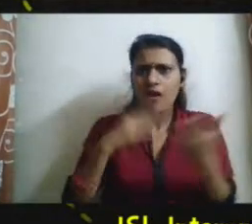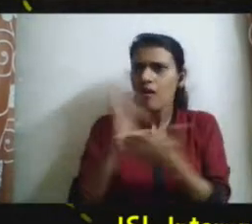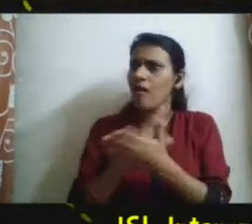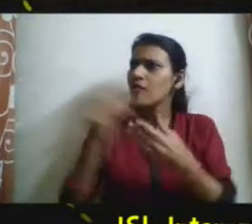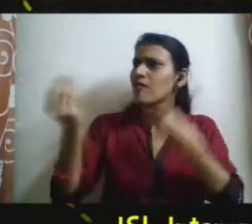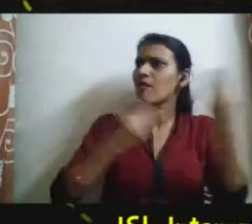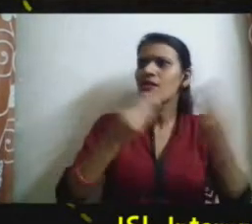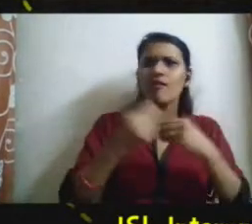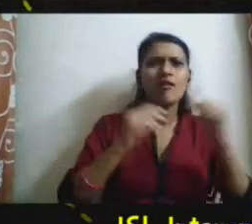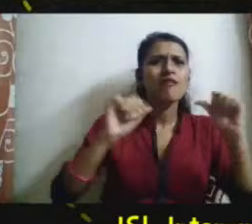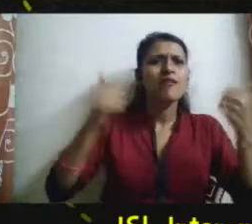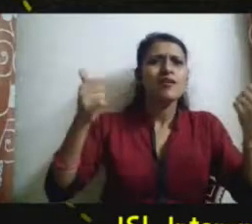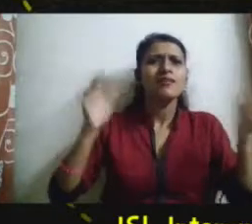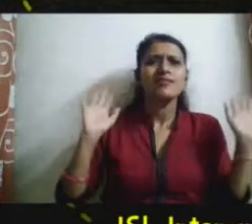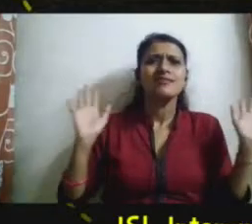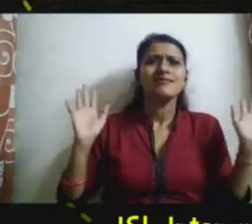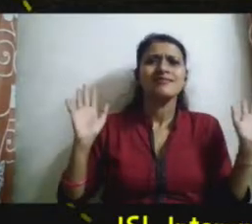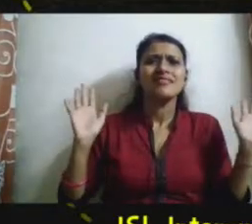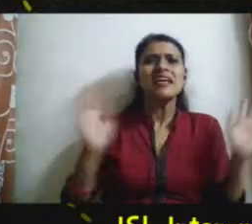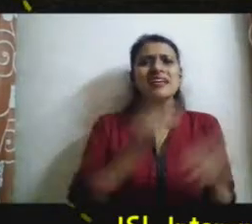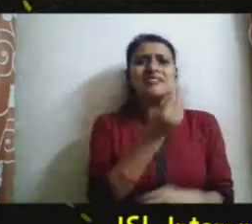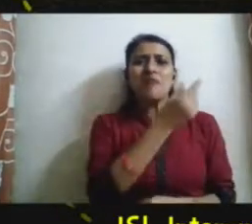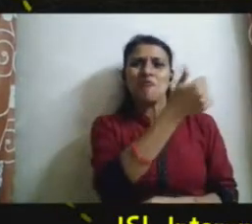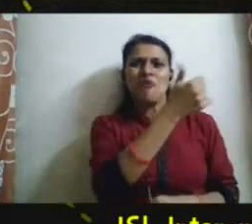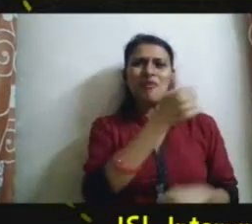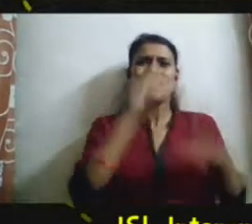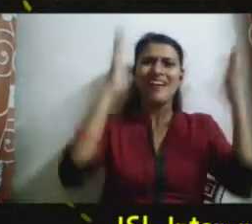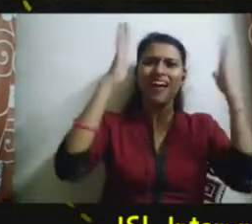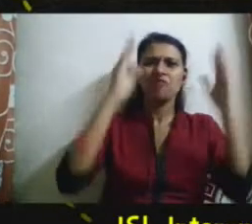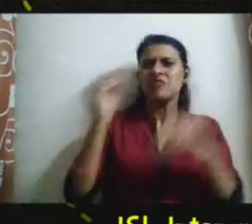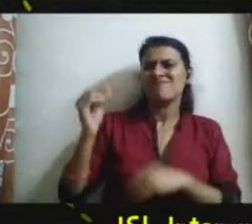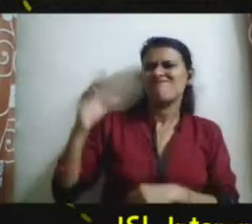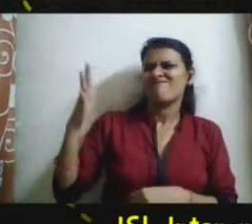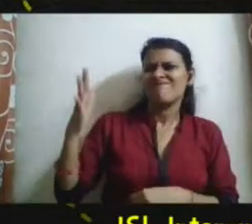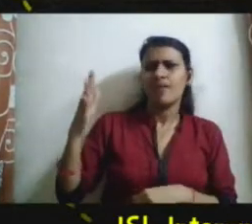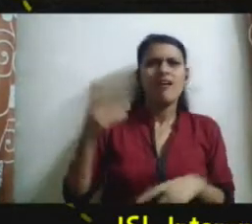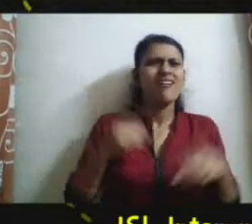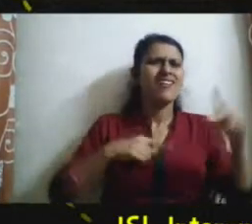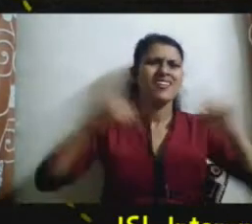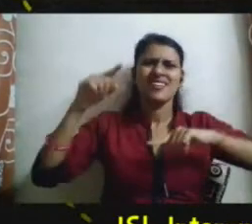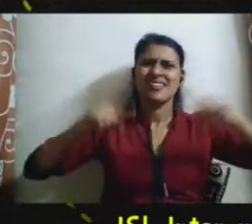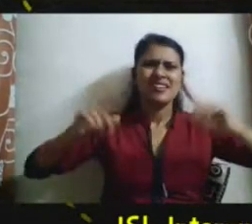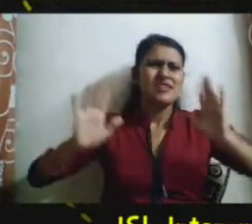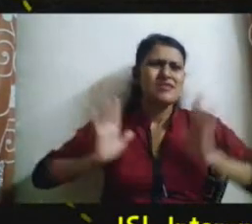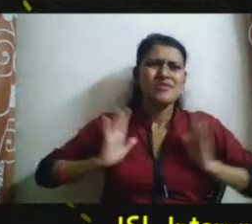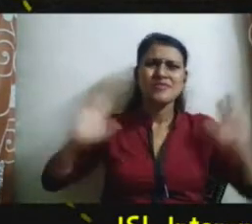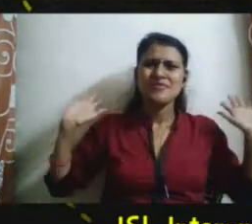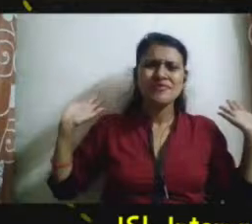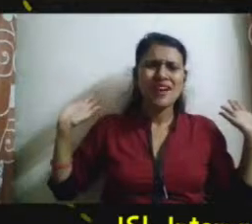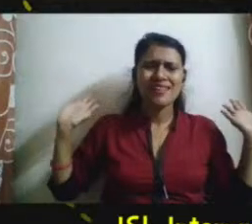So if there are some brickbats and some raised eyebrows, forget the many hairlines in which those eyebrows can disappear.